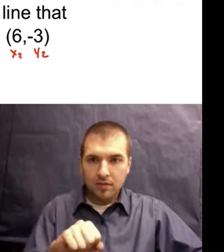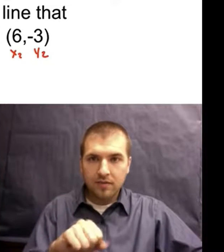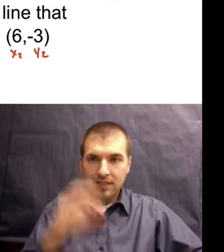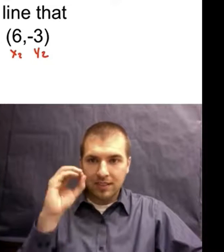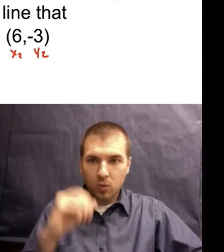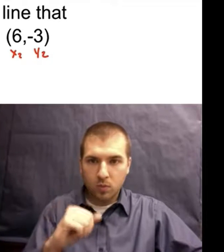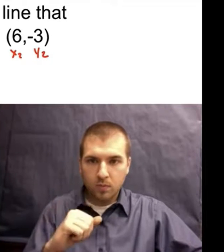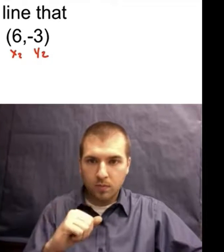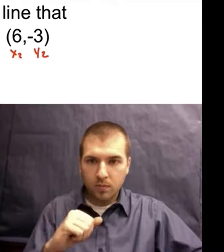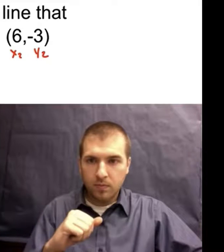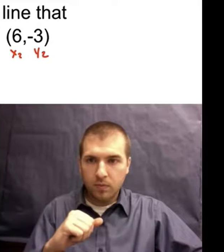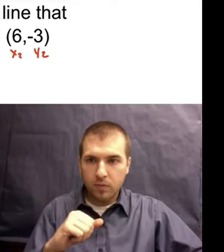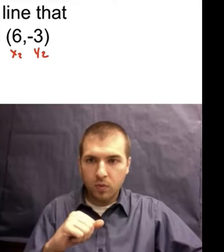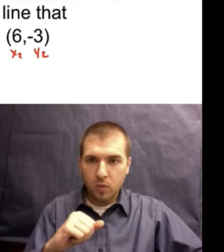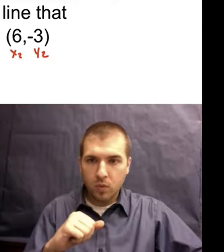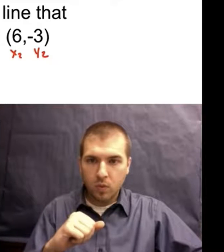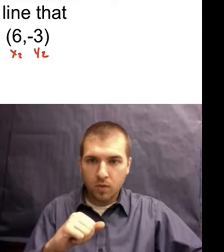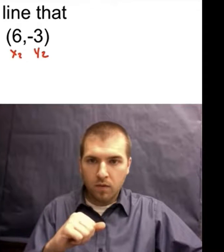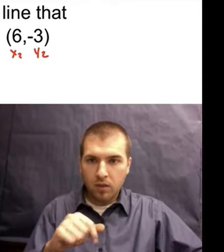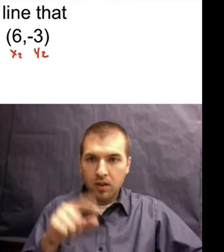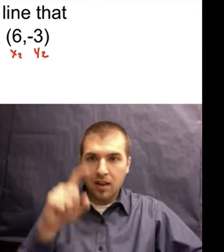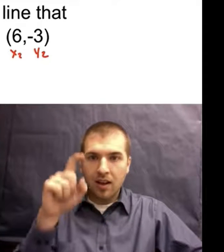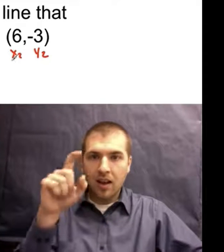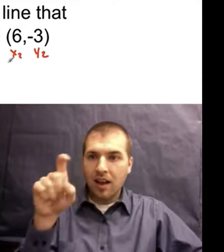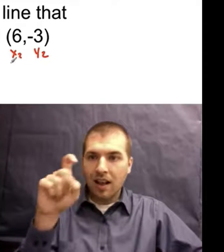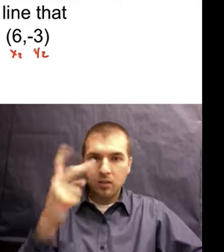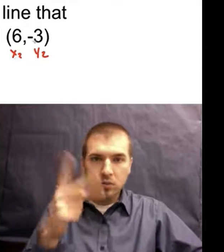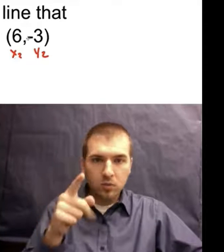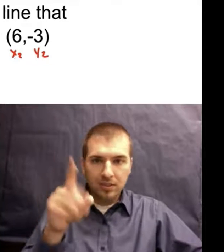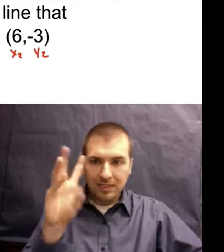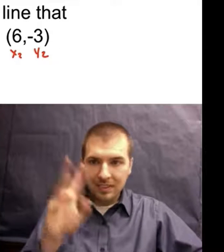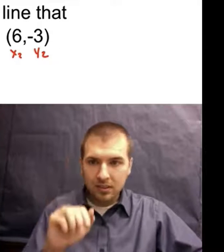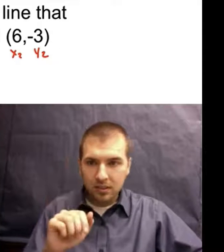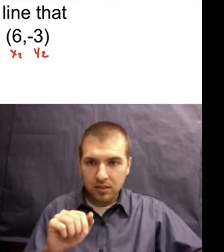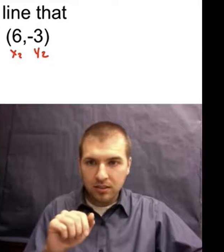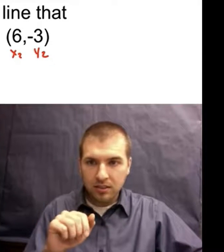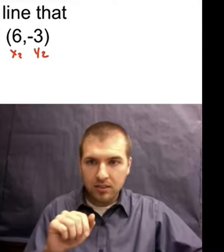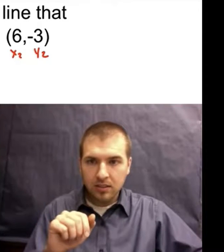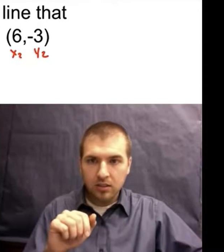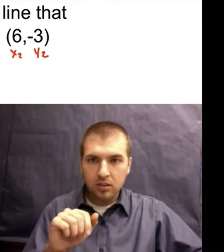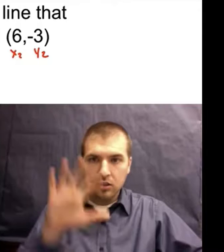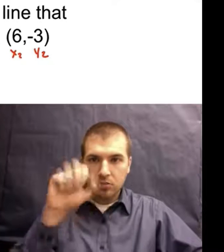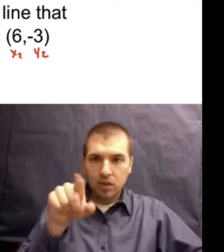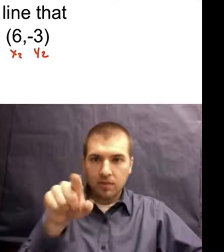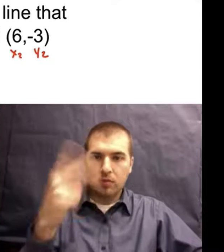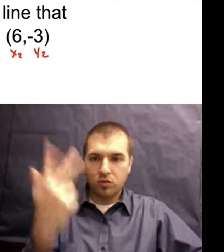or y2 is negative 3 minus 0 over our x2 is 6